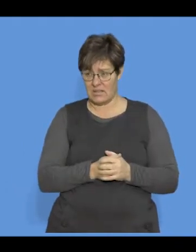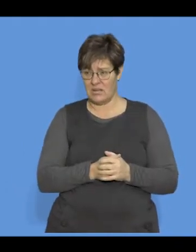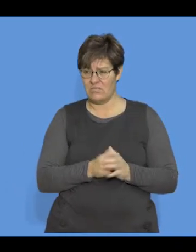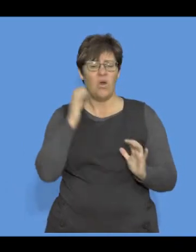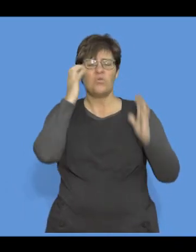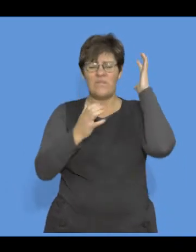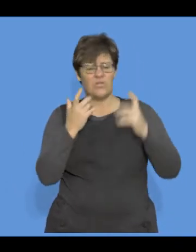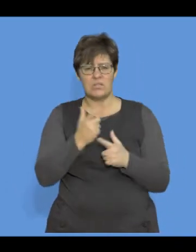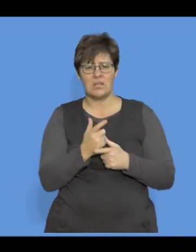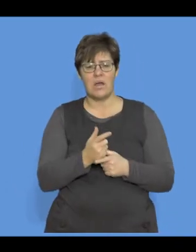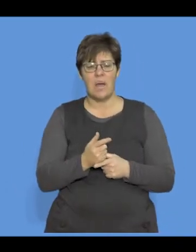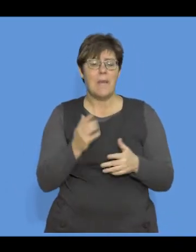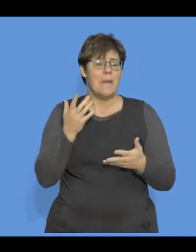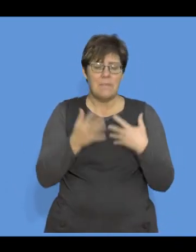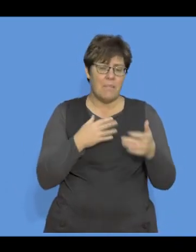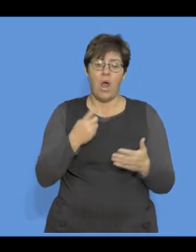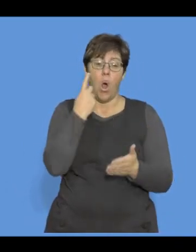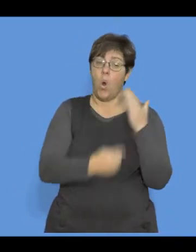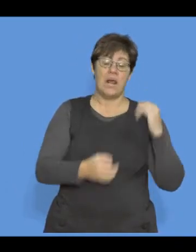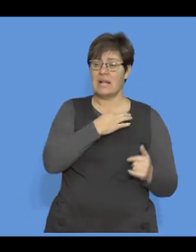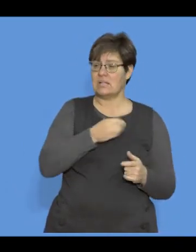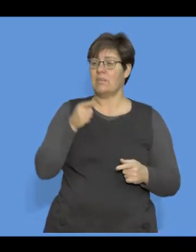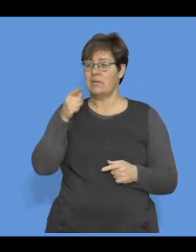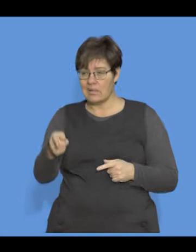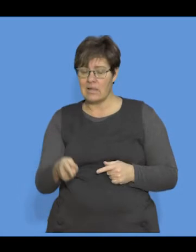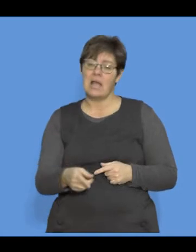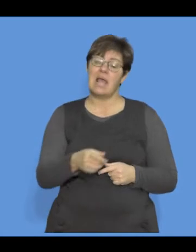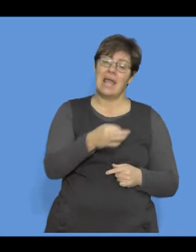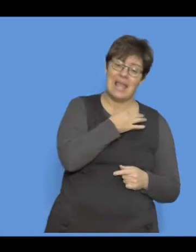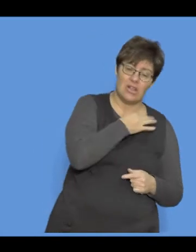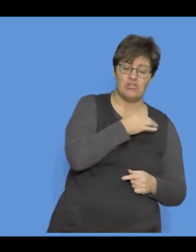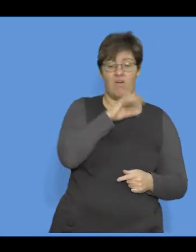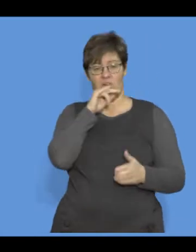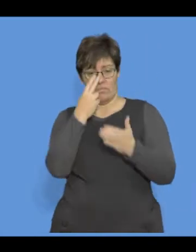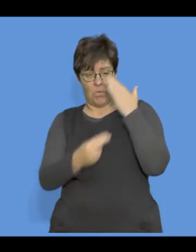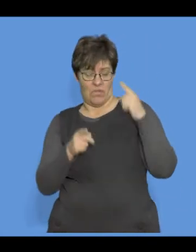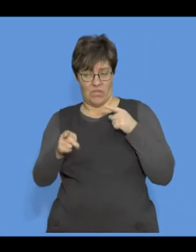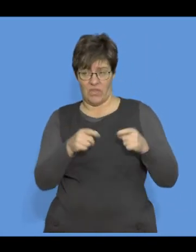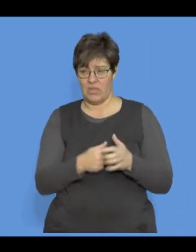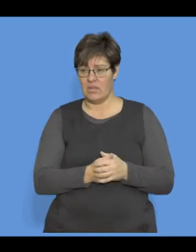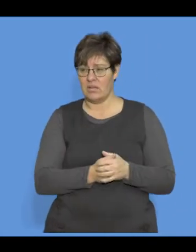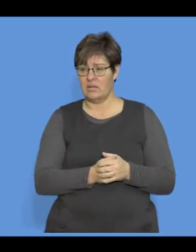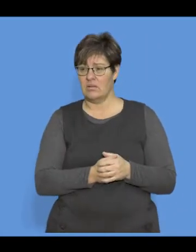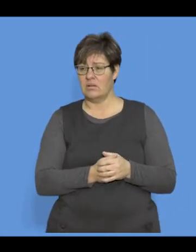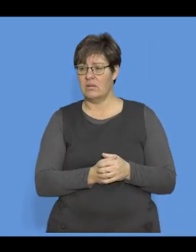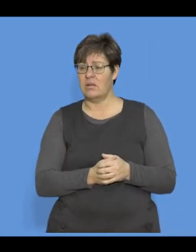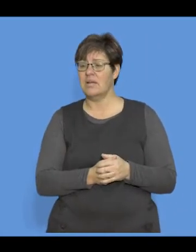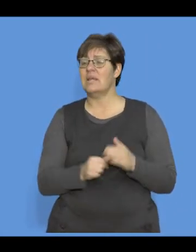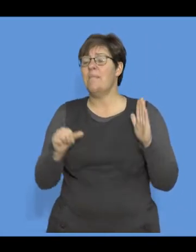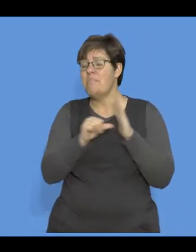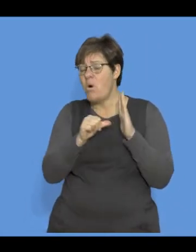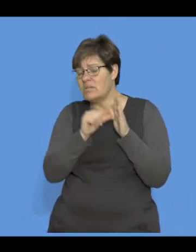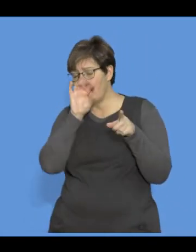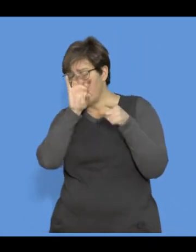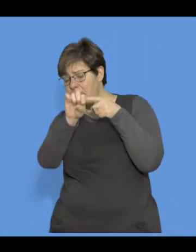data sheet that might not only be in English. This one's in English and in Afrikaans. But it is important to recognize what